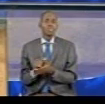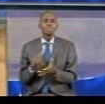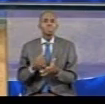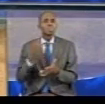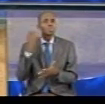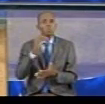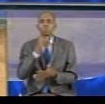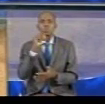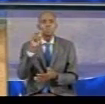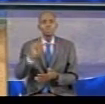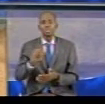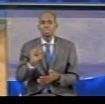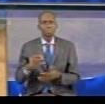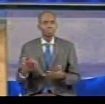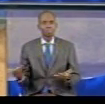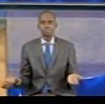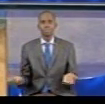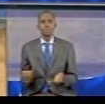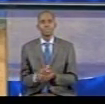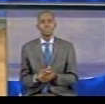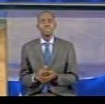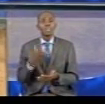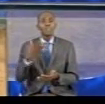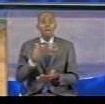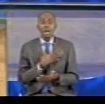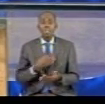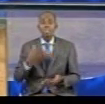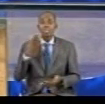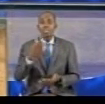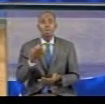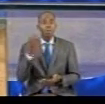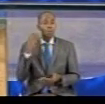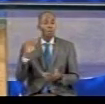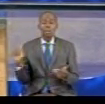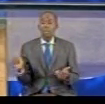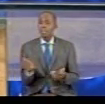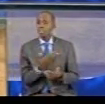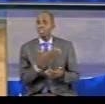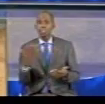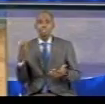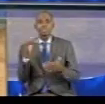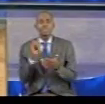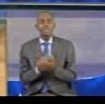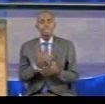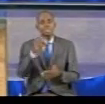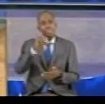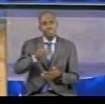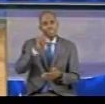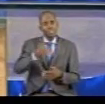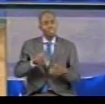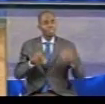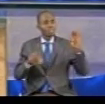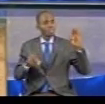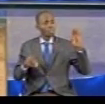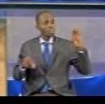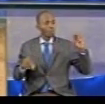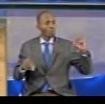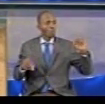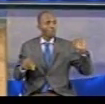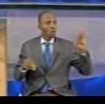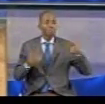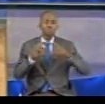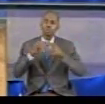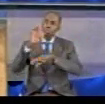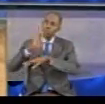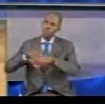unnecessary. And there wasn't any sin warranting their calling Balaam. Your